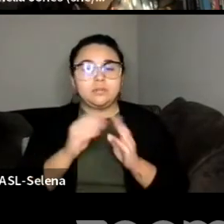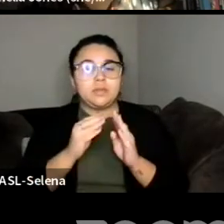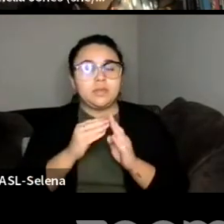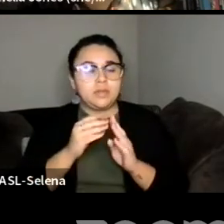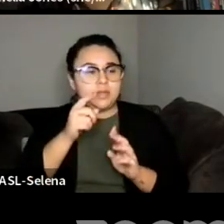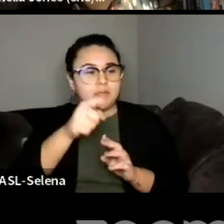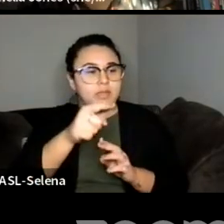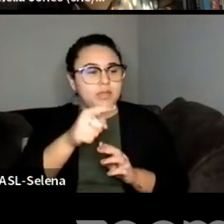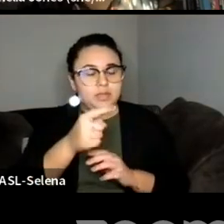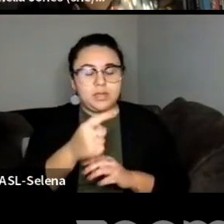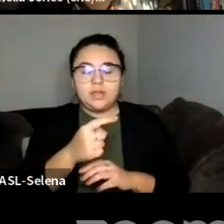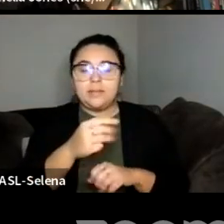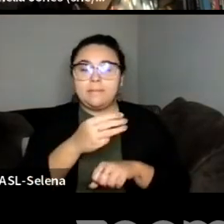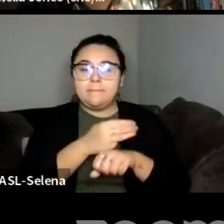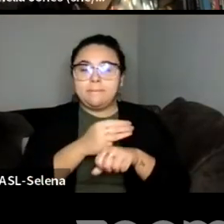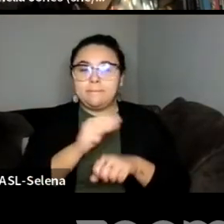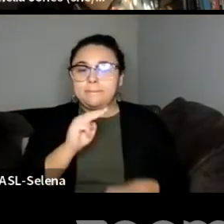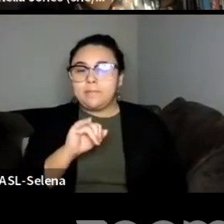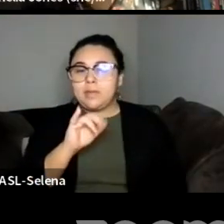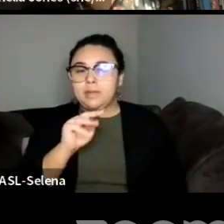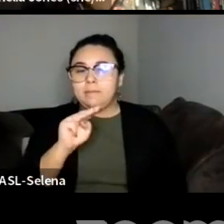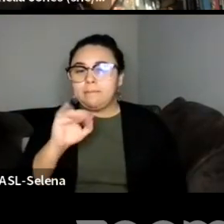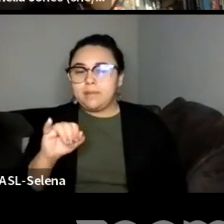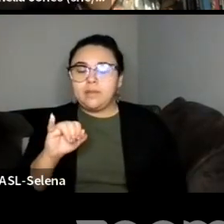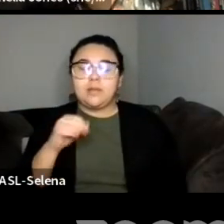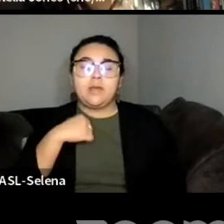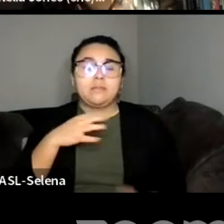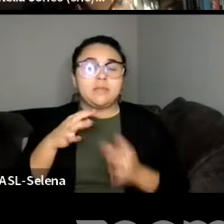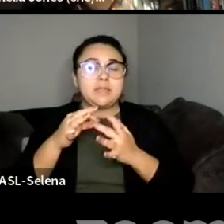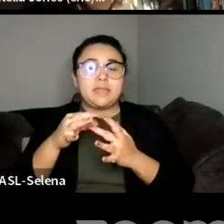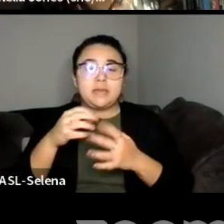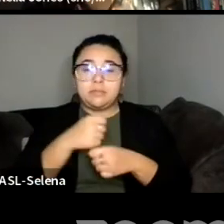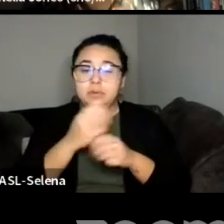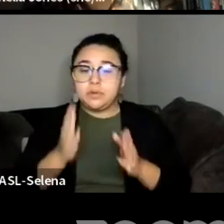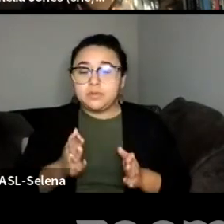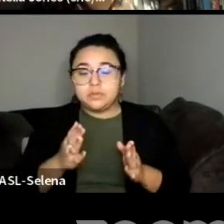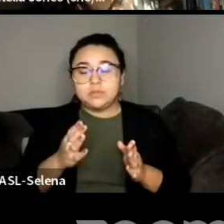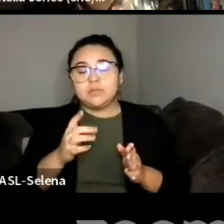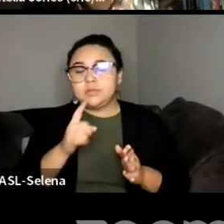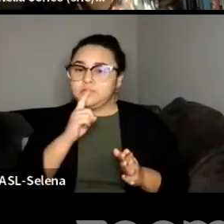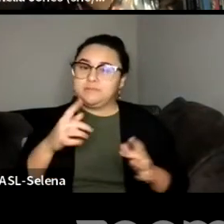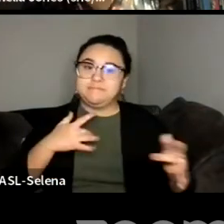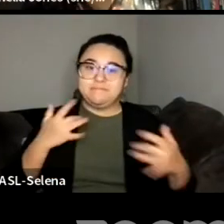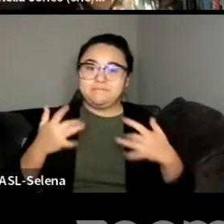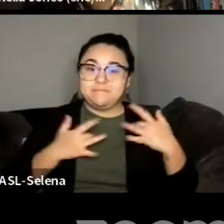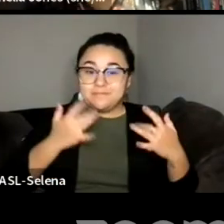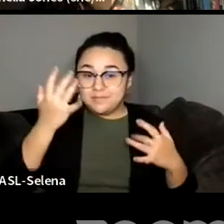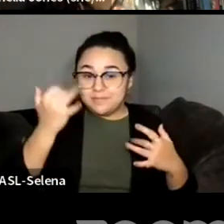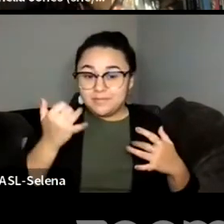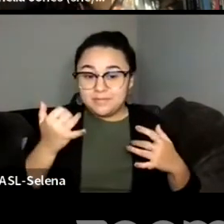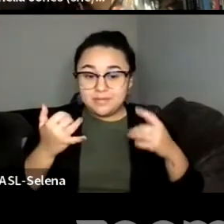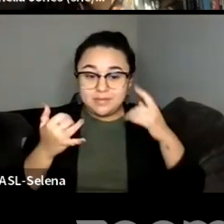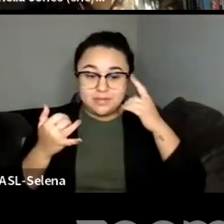Miami as the lead producer was really exciting because it was